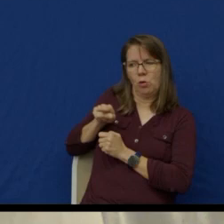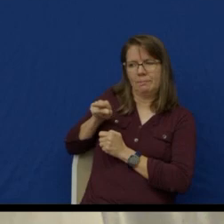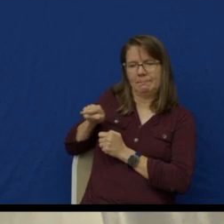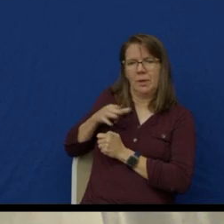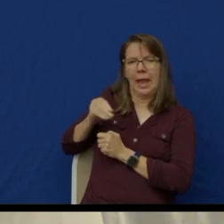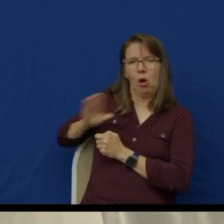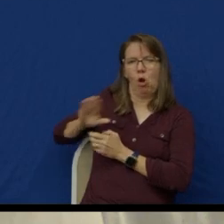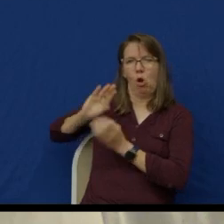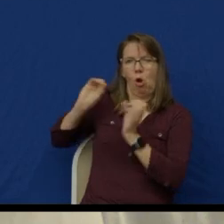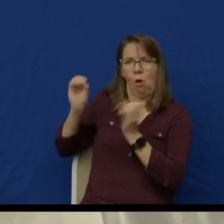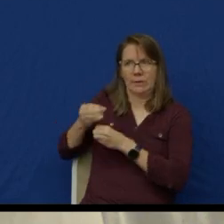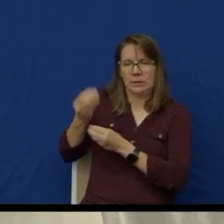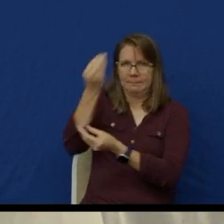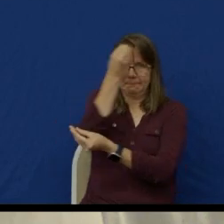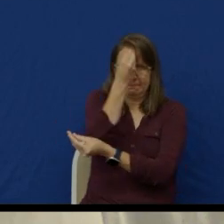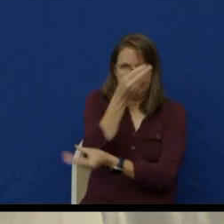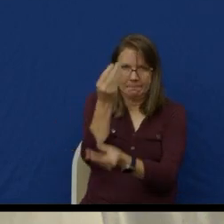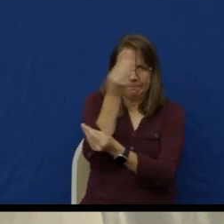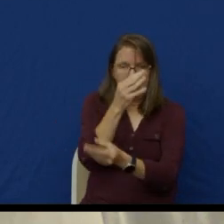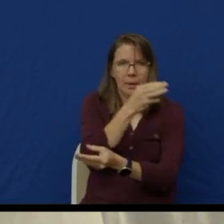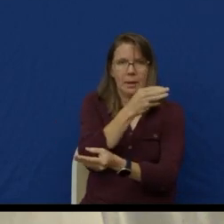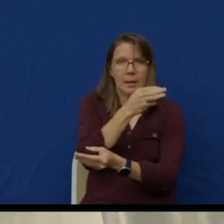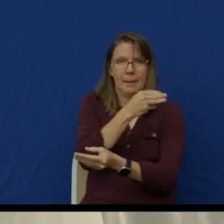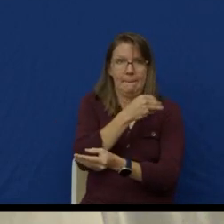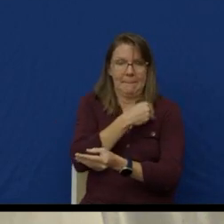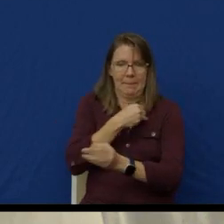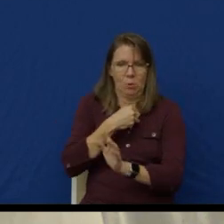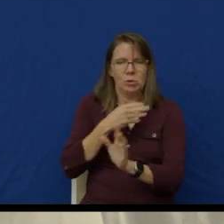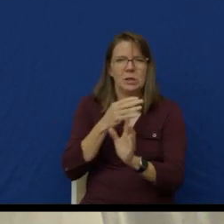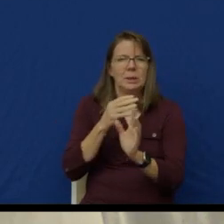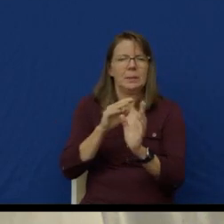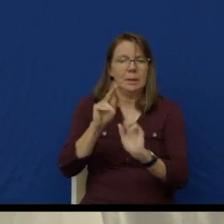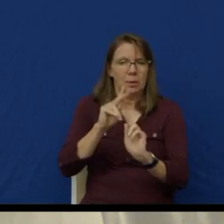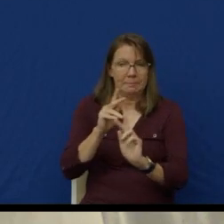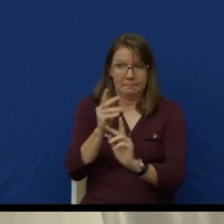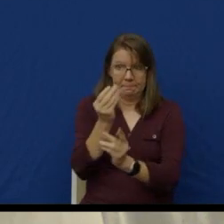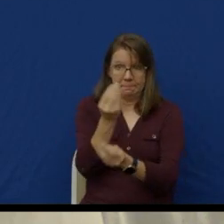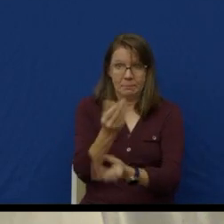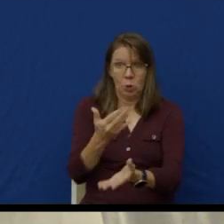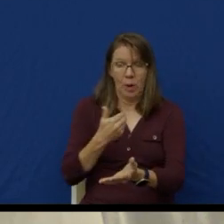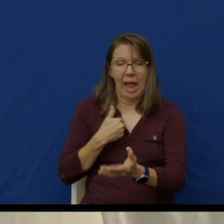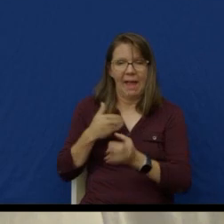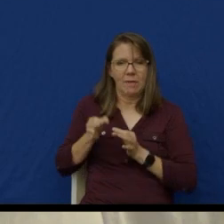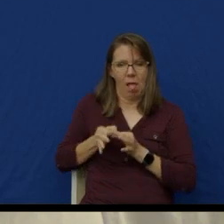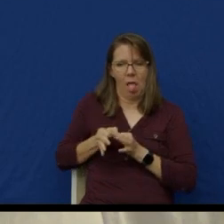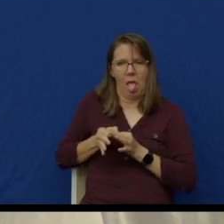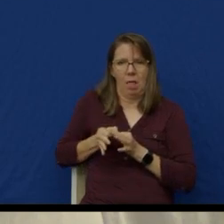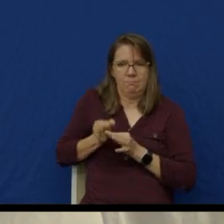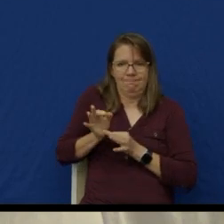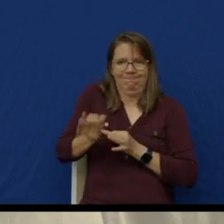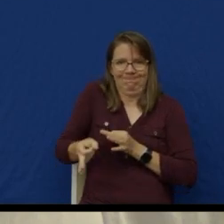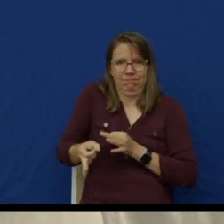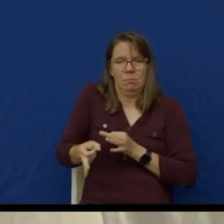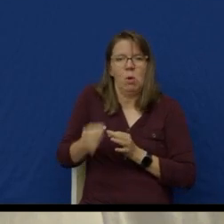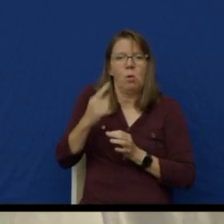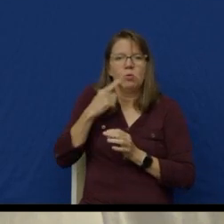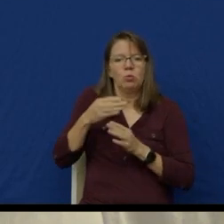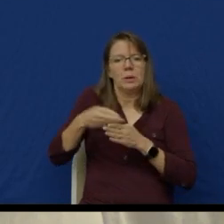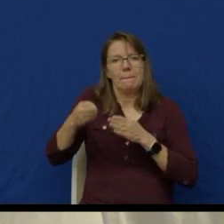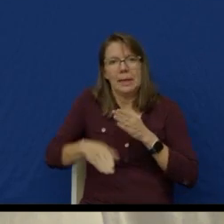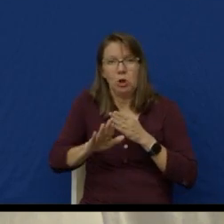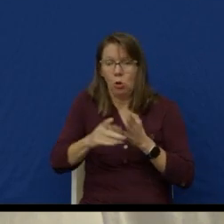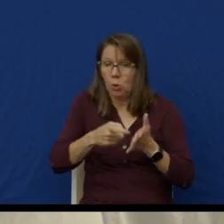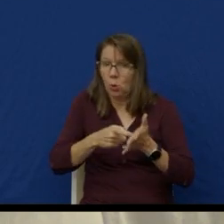to notify those individuals that they've been granted an extension to complete their training requirements, give them